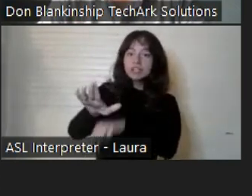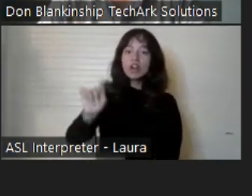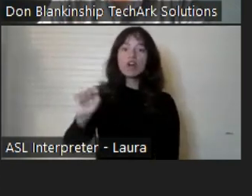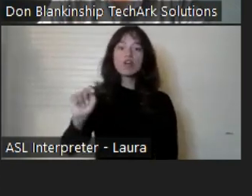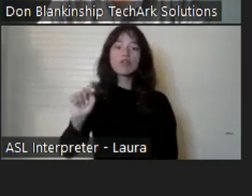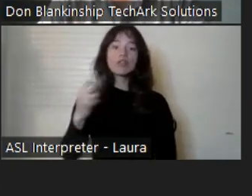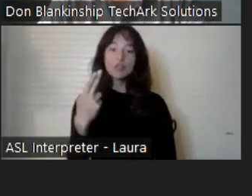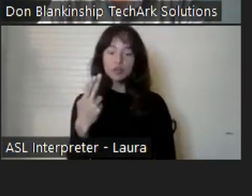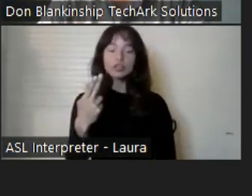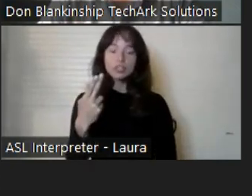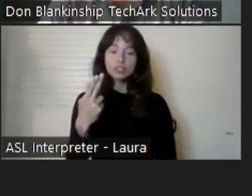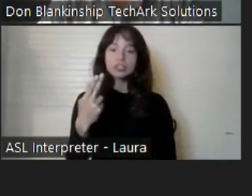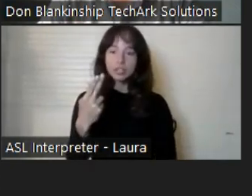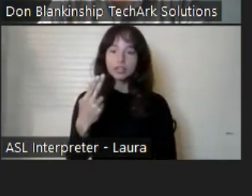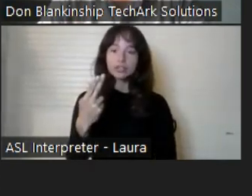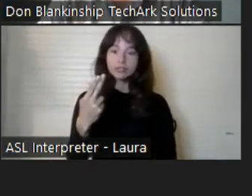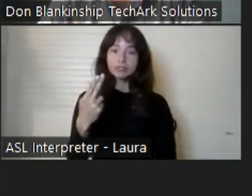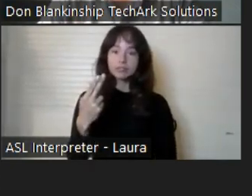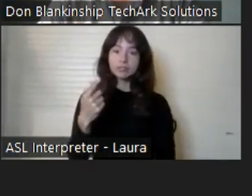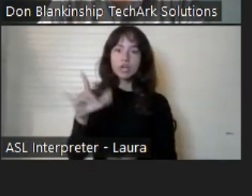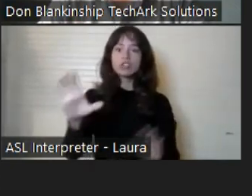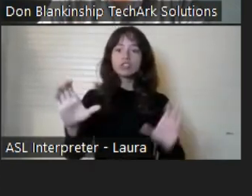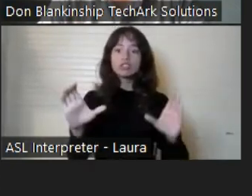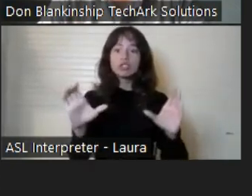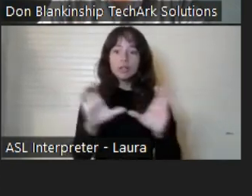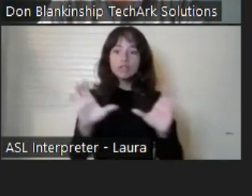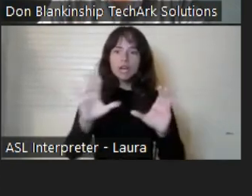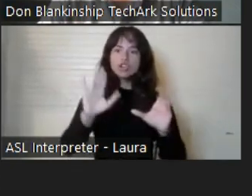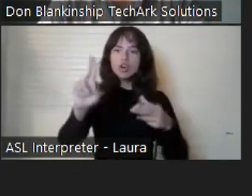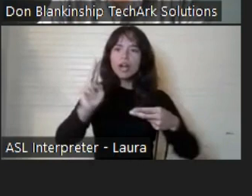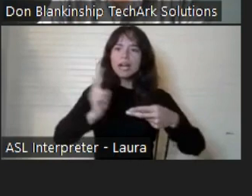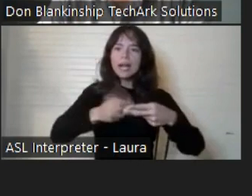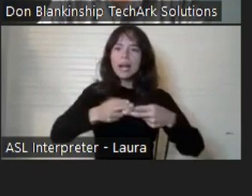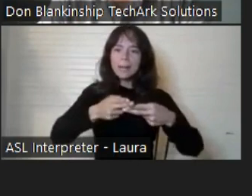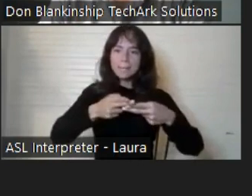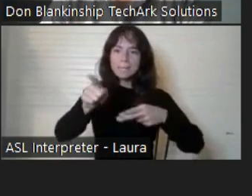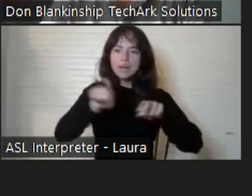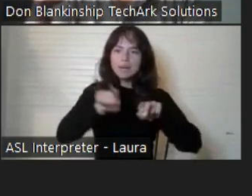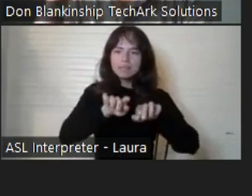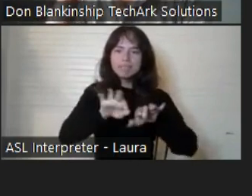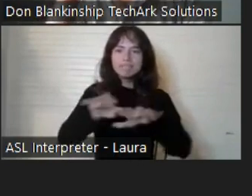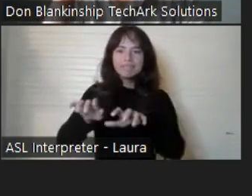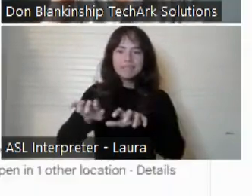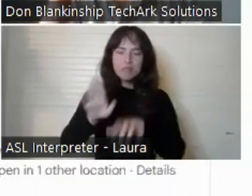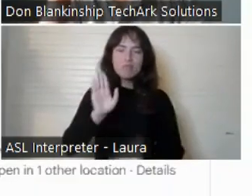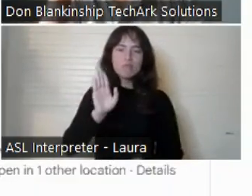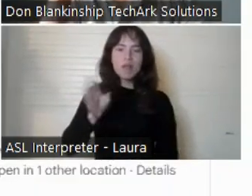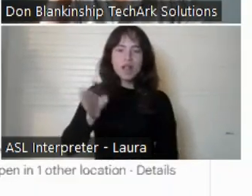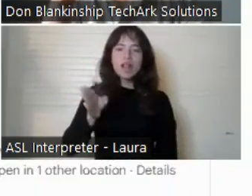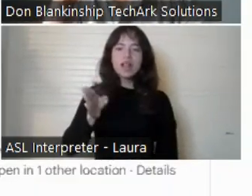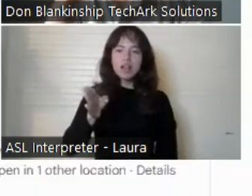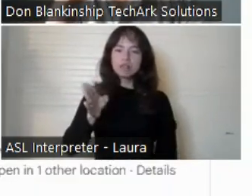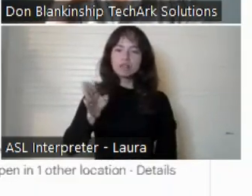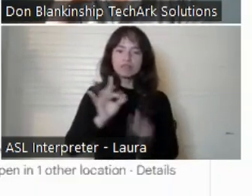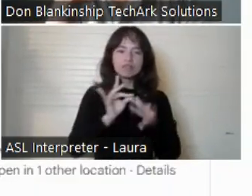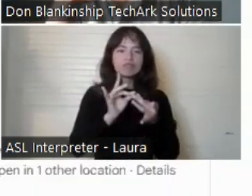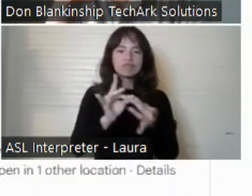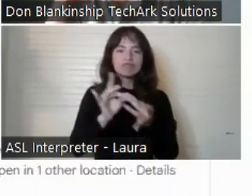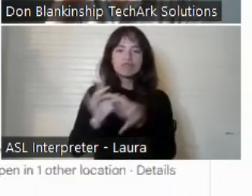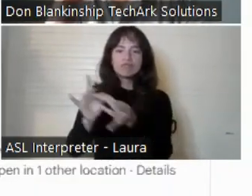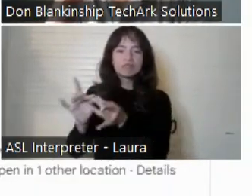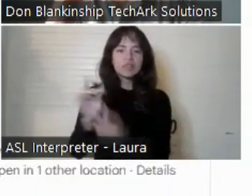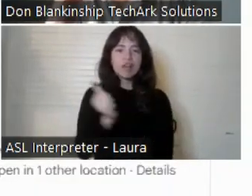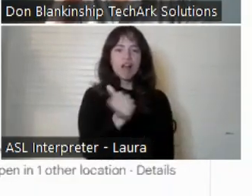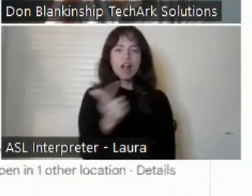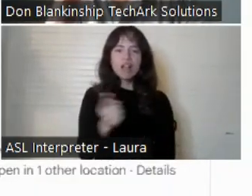their name in the box and give each student a unique certificate. So that's the first thing to pass along. The second thing, to